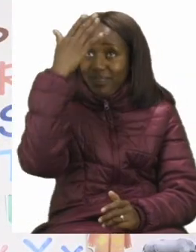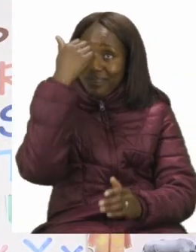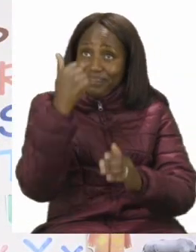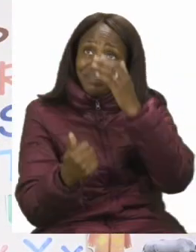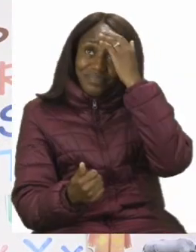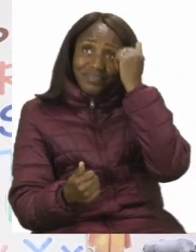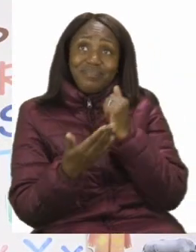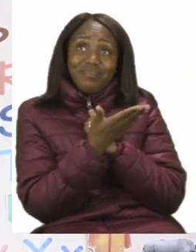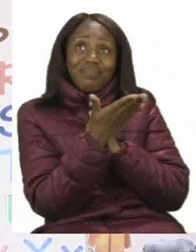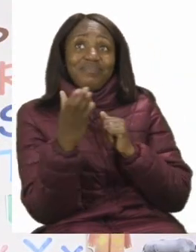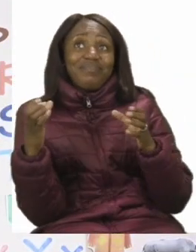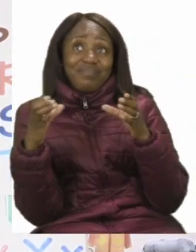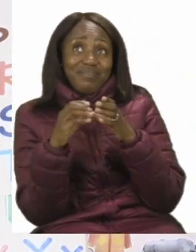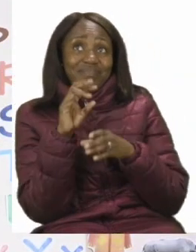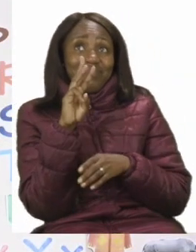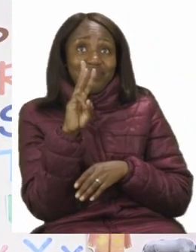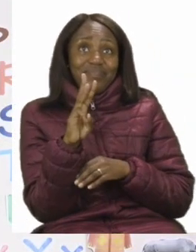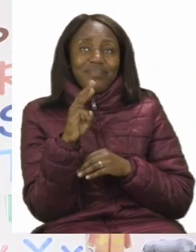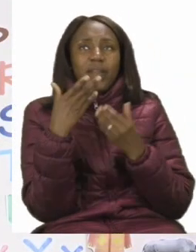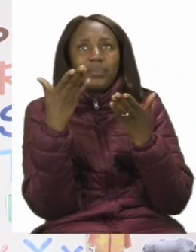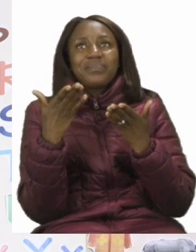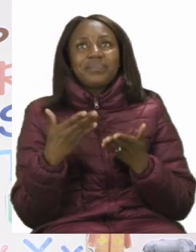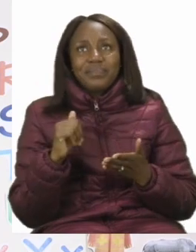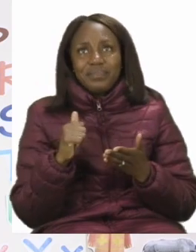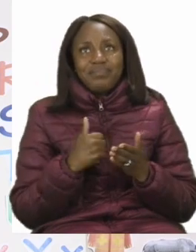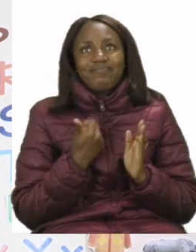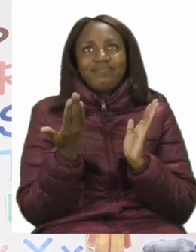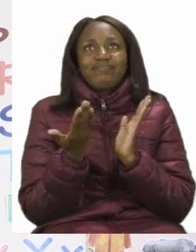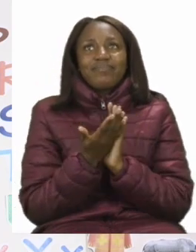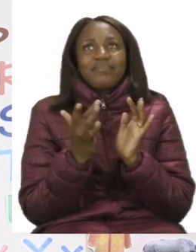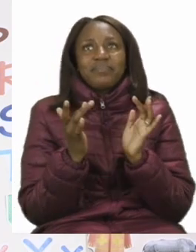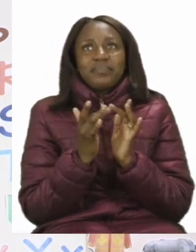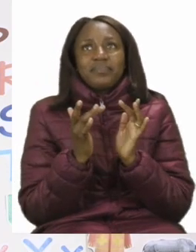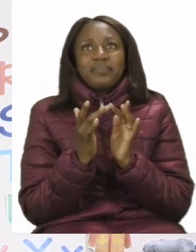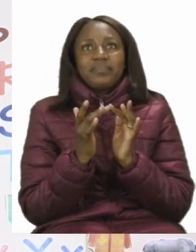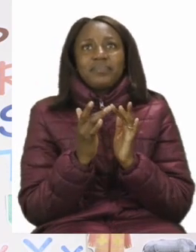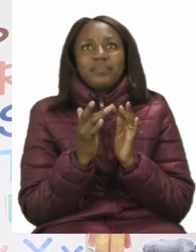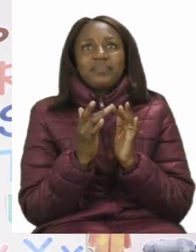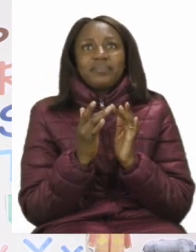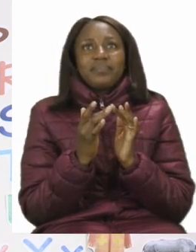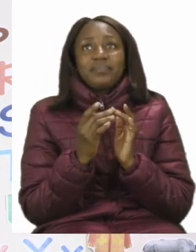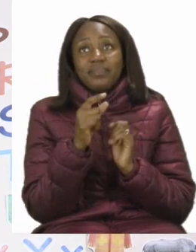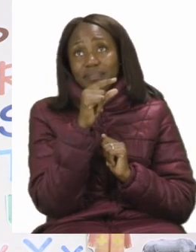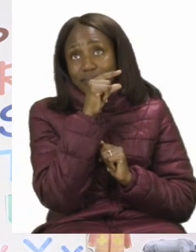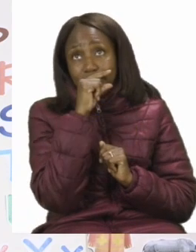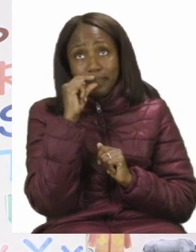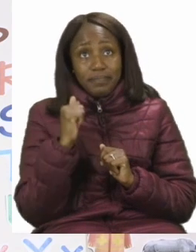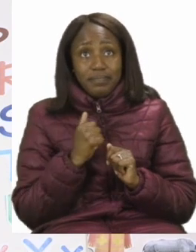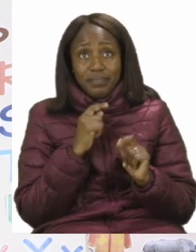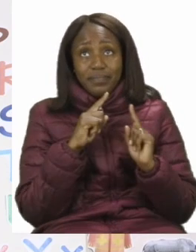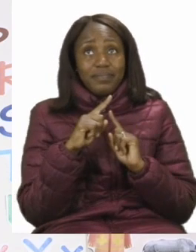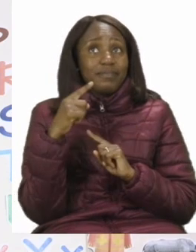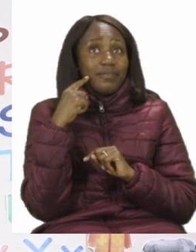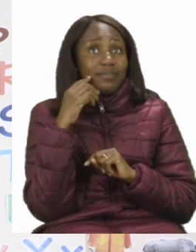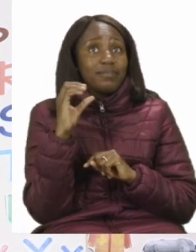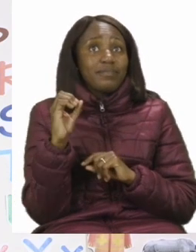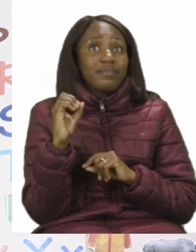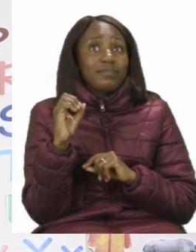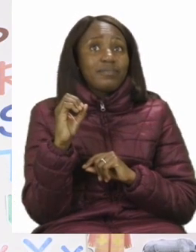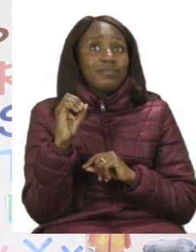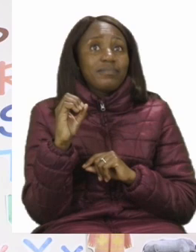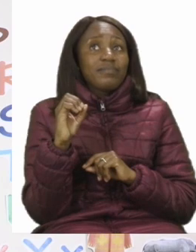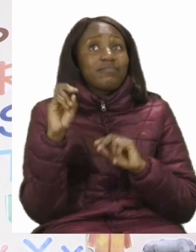Hello grade 3s, welcome to My Zone Online School. I am teacher Hartung.